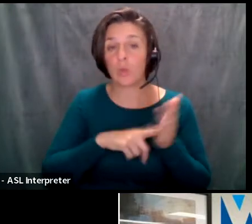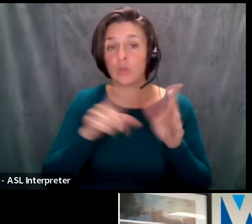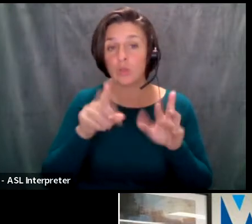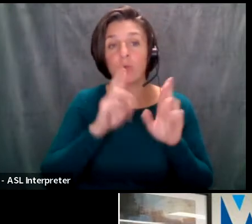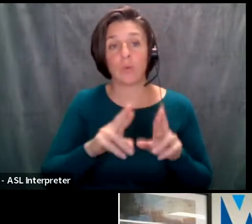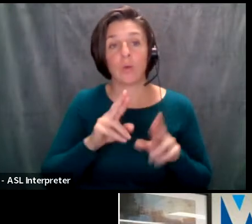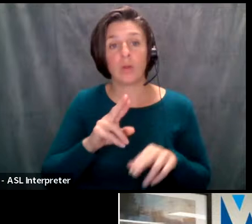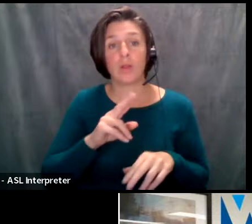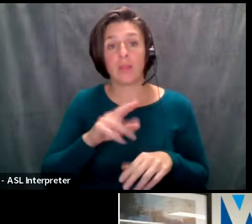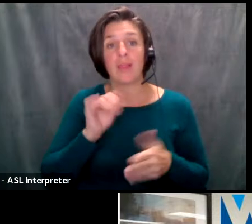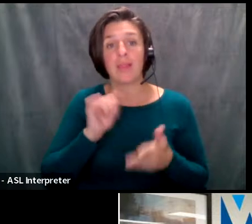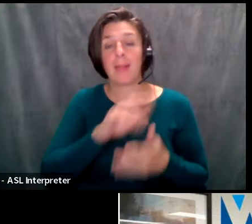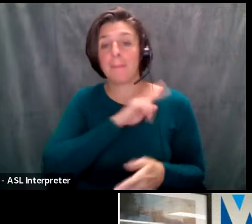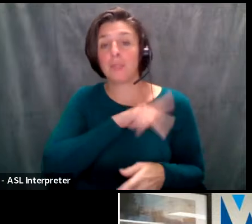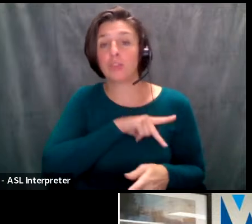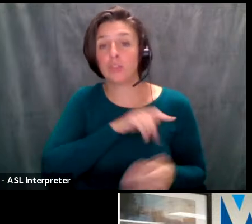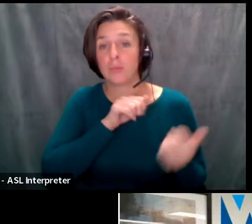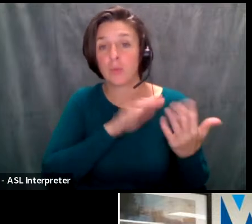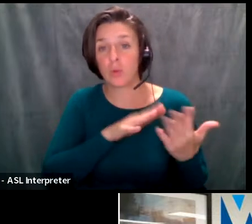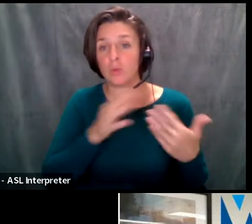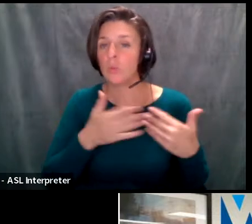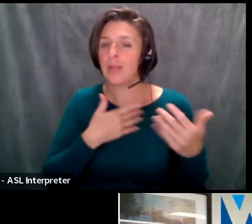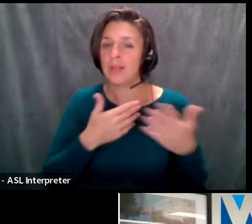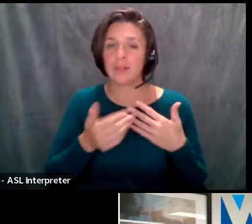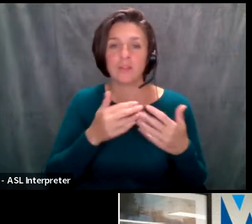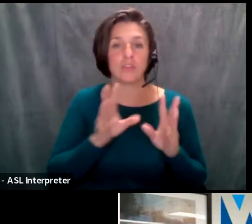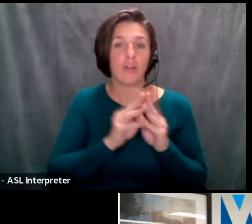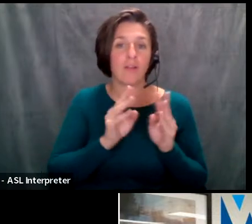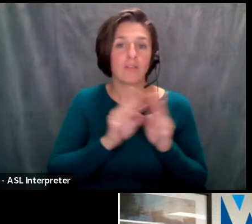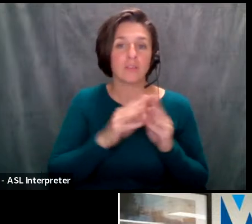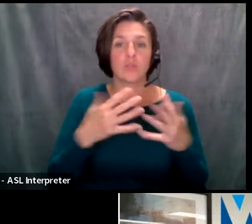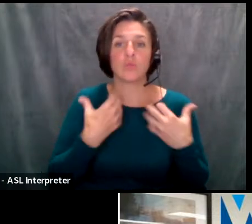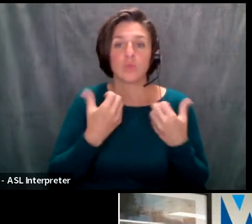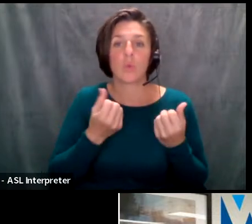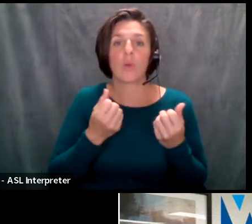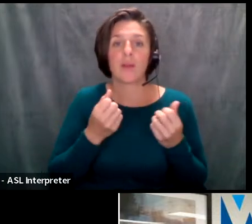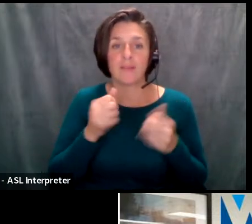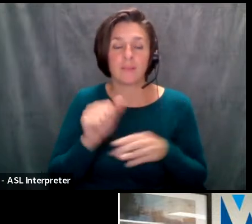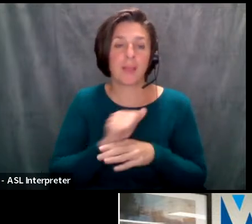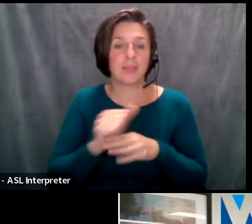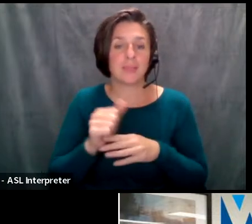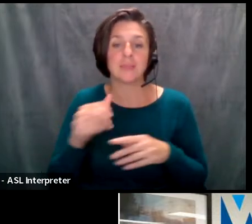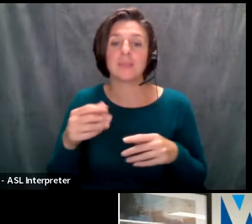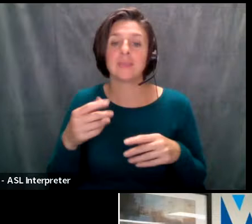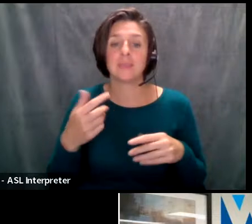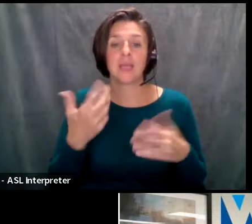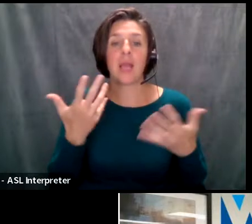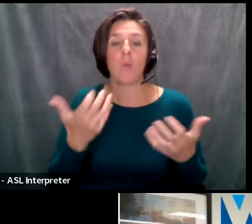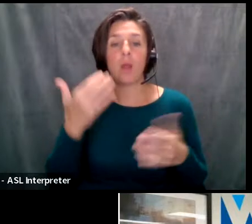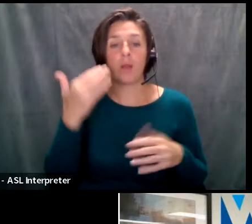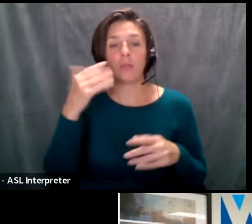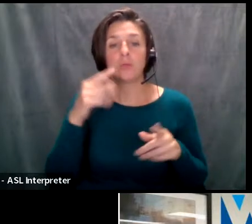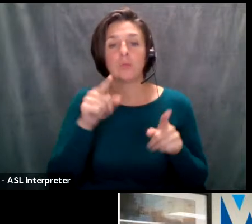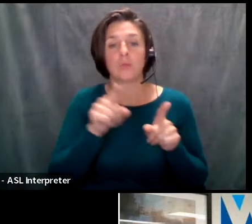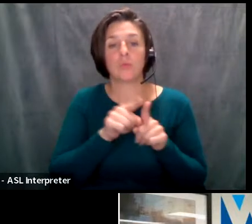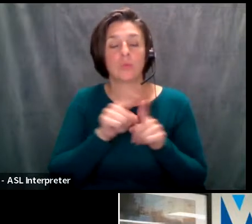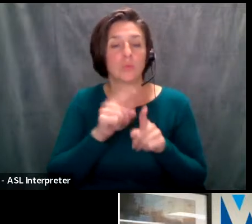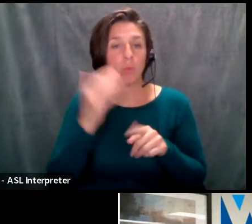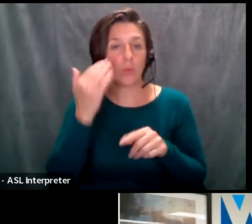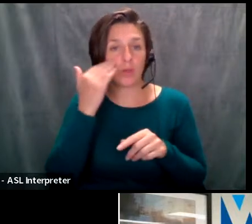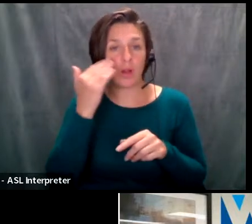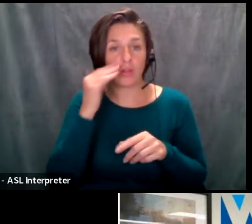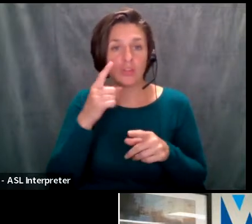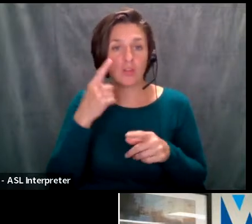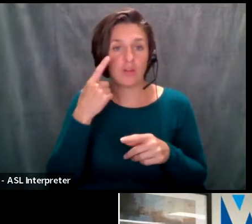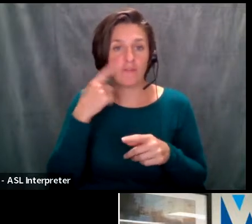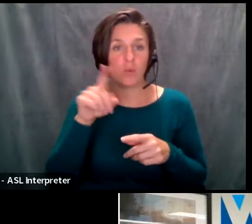personal approach, whether it's conferences or the restorative practices. I even want to I want to acknowledge for your last meeting